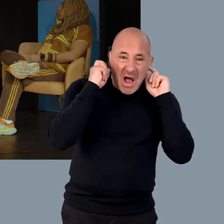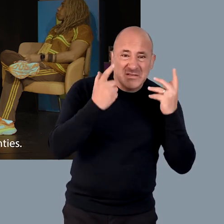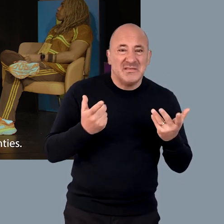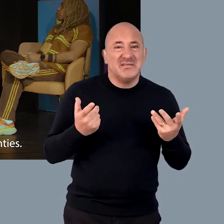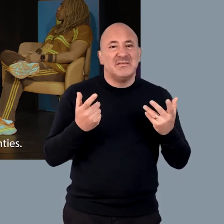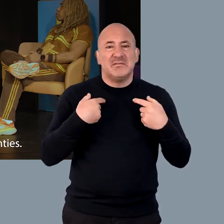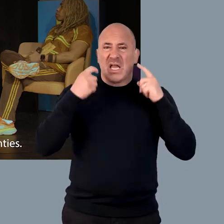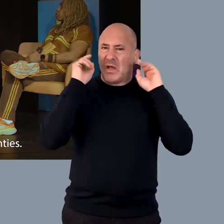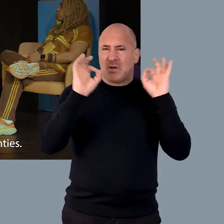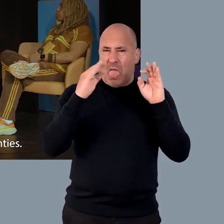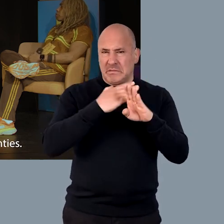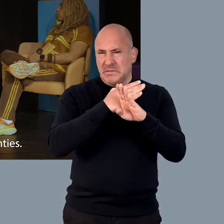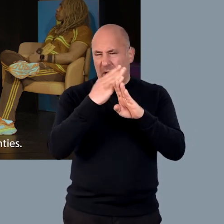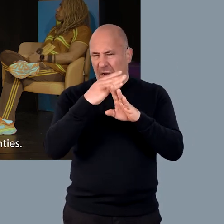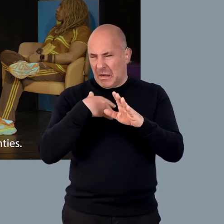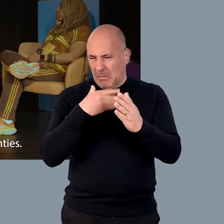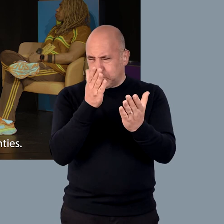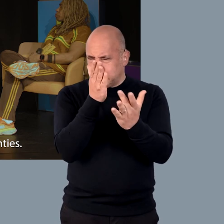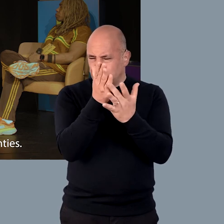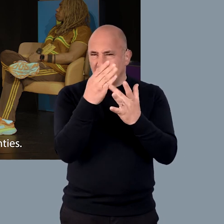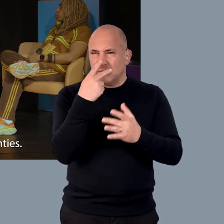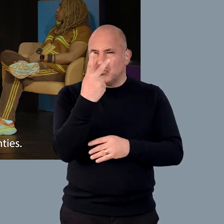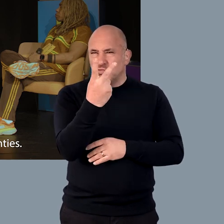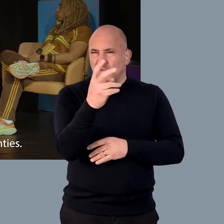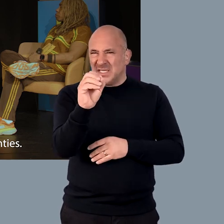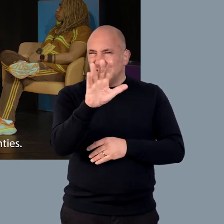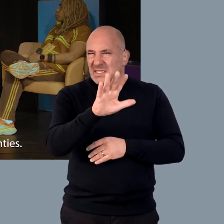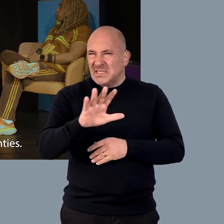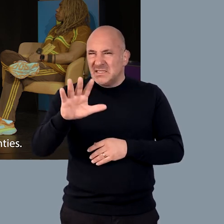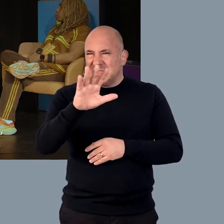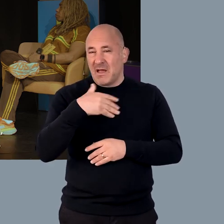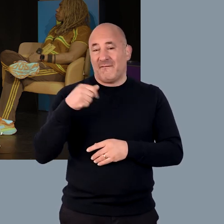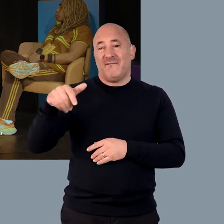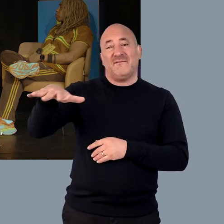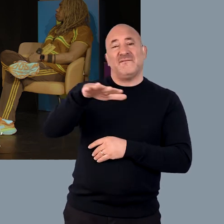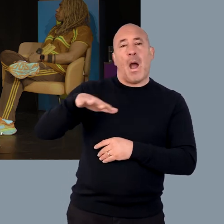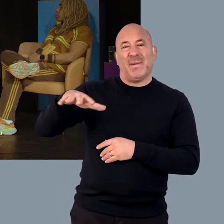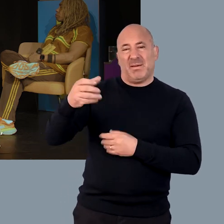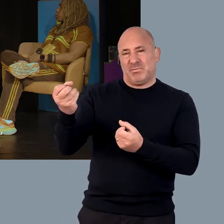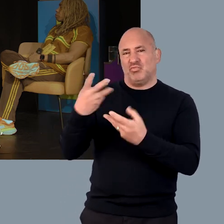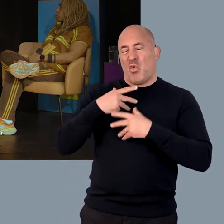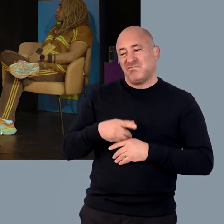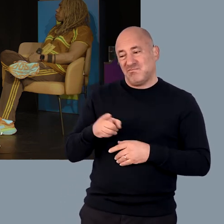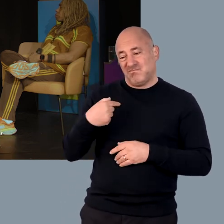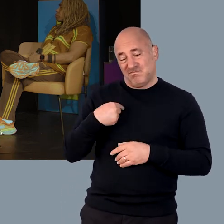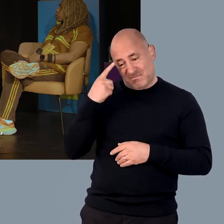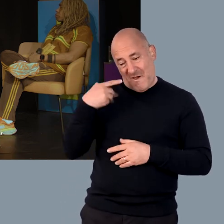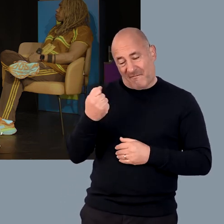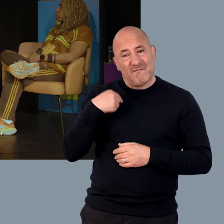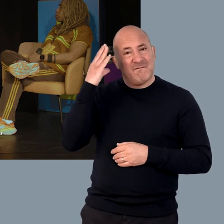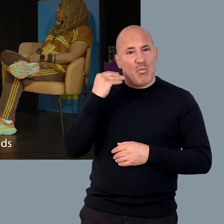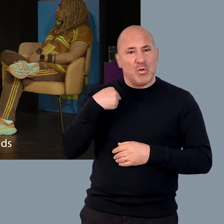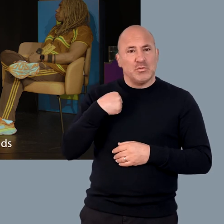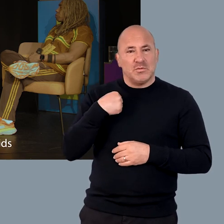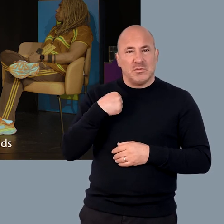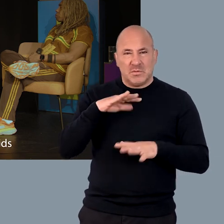aids I didn't get my hearing aids until I was in my mid I think in my mid-20s I was living with a family who were like we think you've got hearing loss